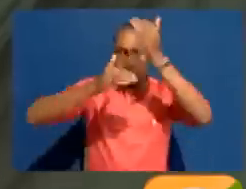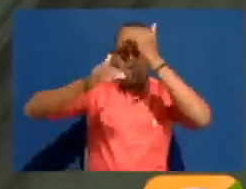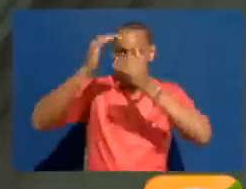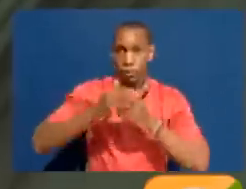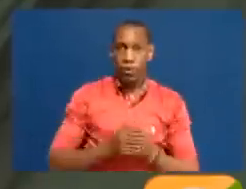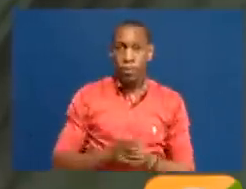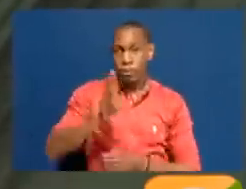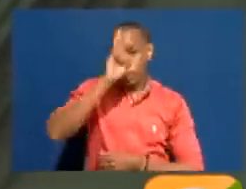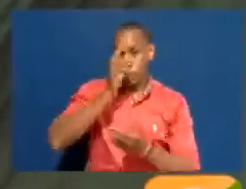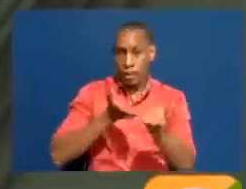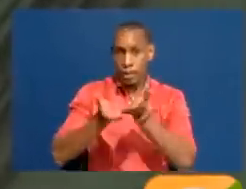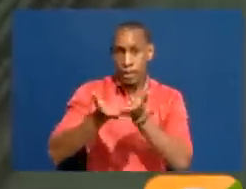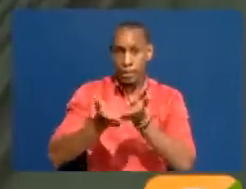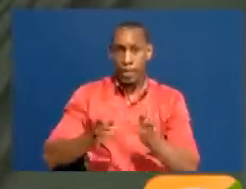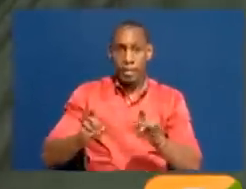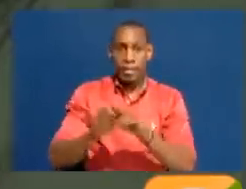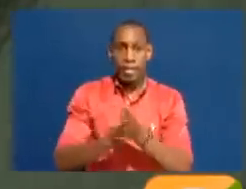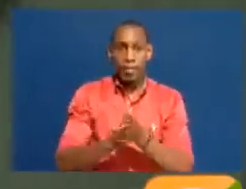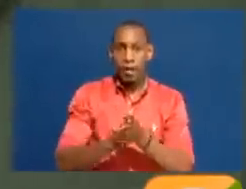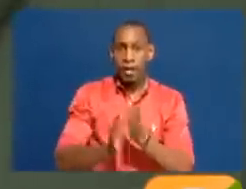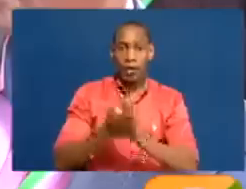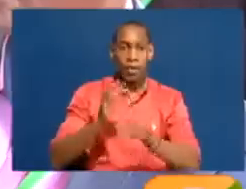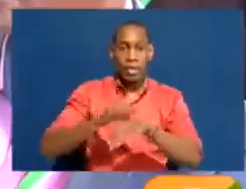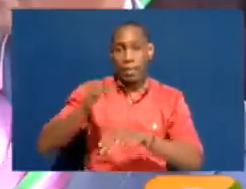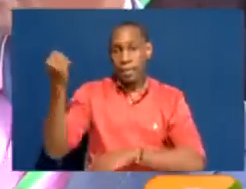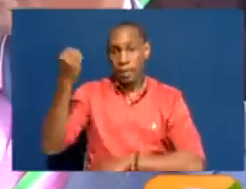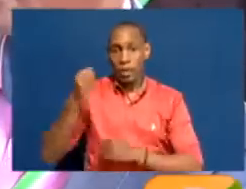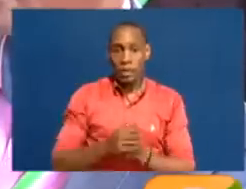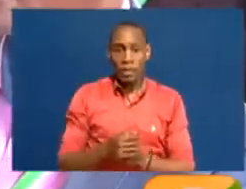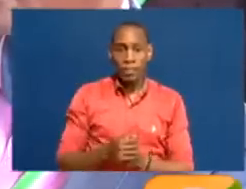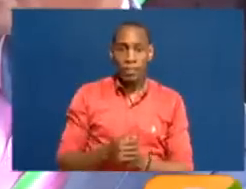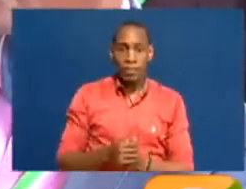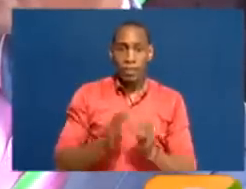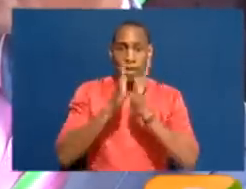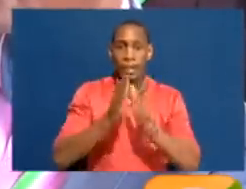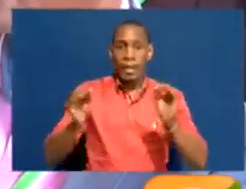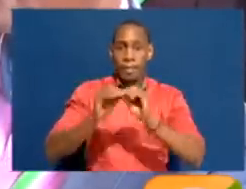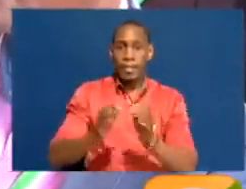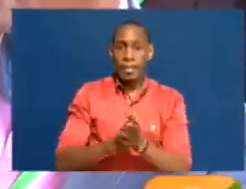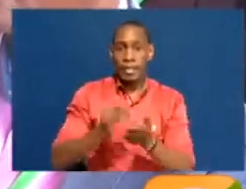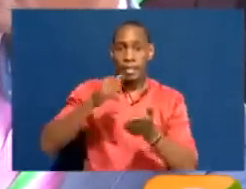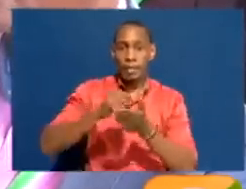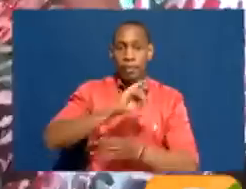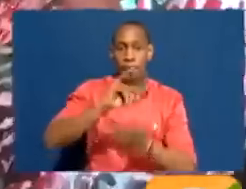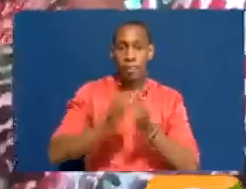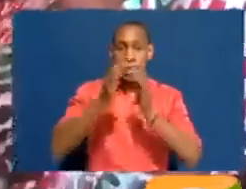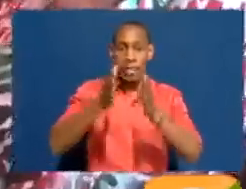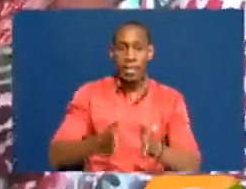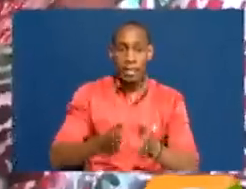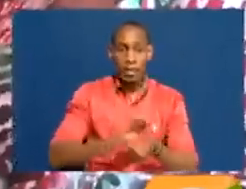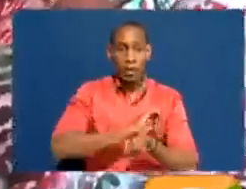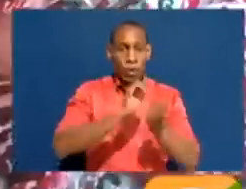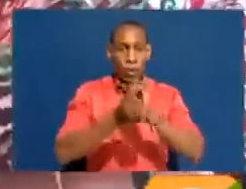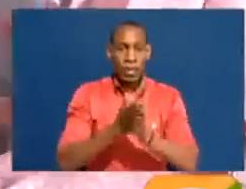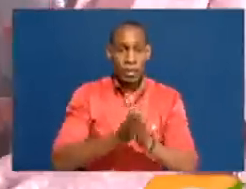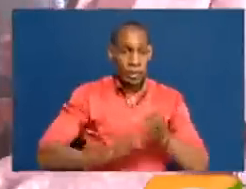professional police service that has no time for politics. The prayer rally was also attended by Jubilee leaders who shifted